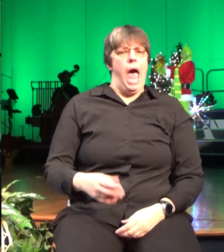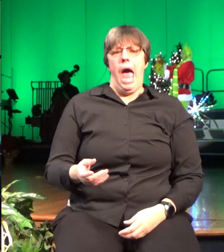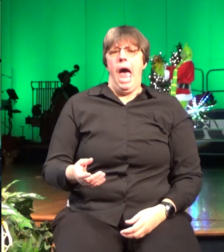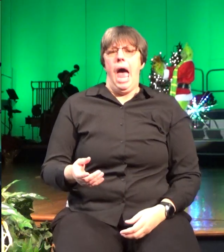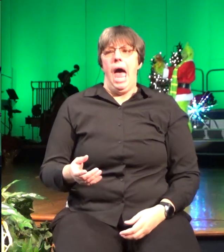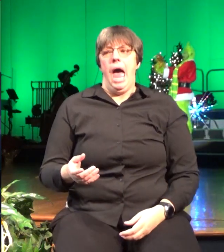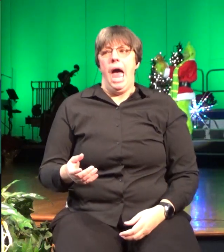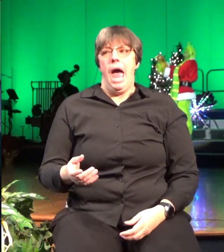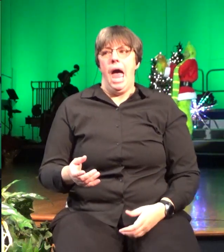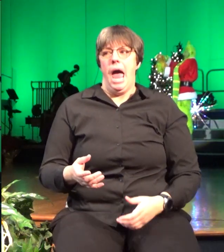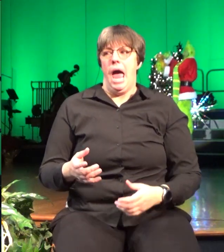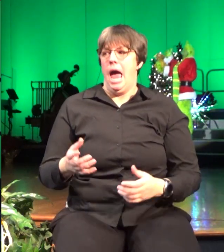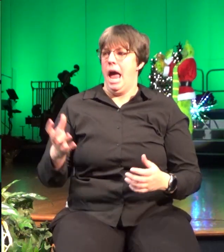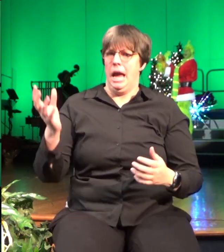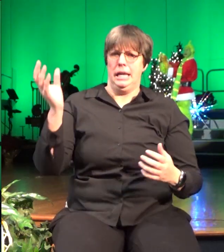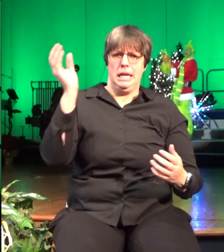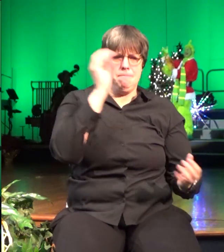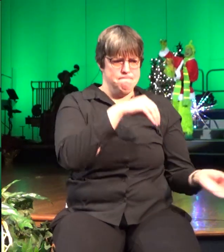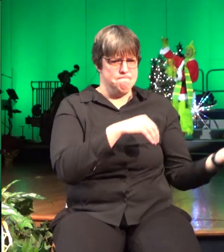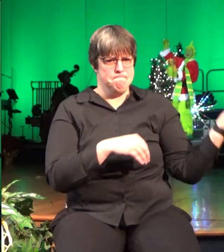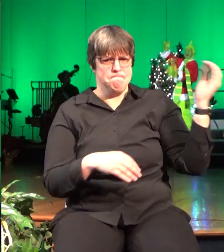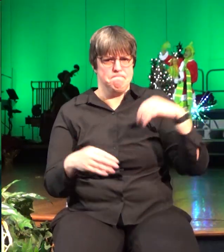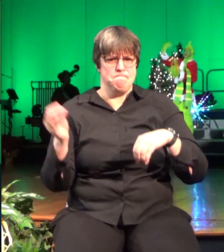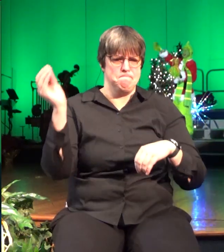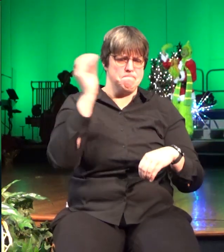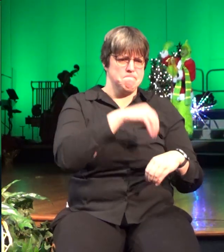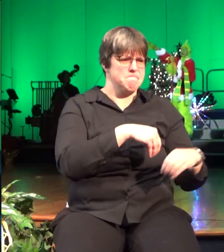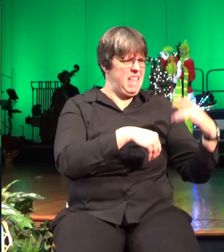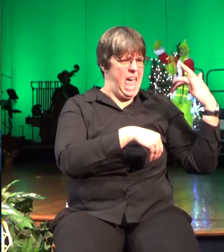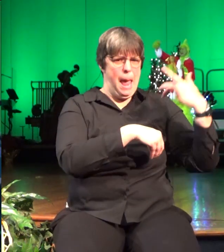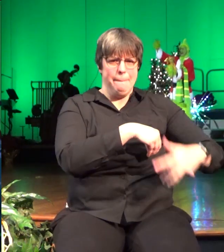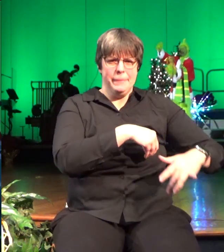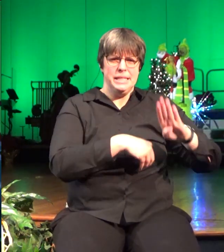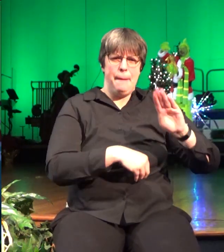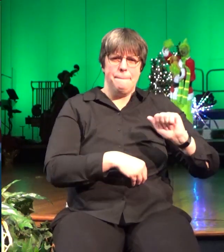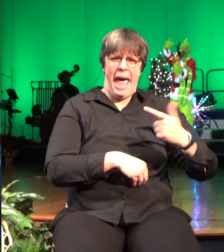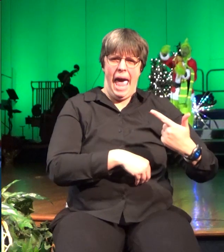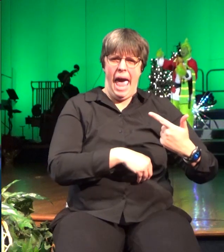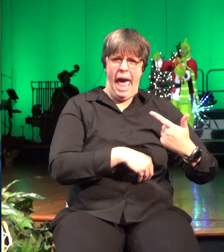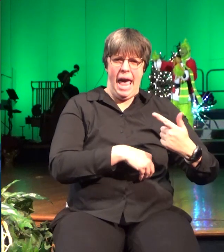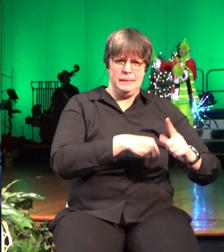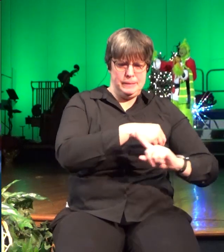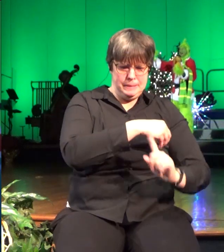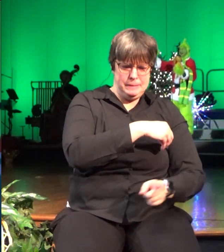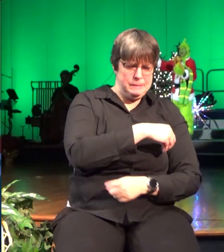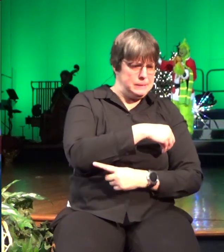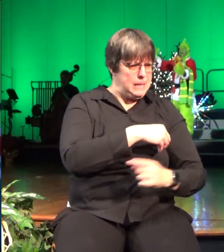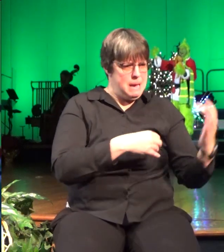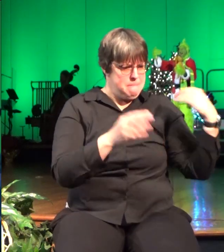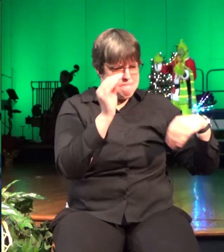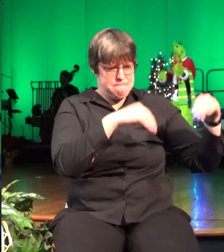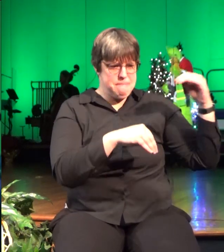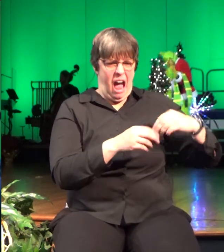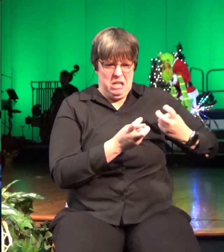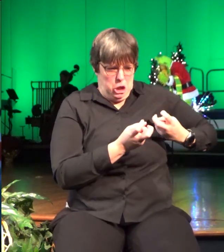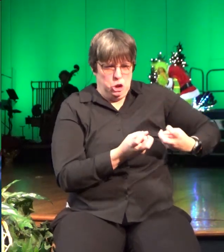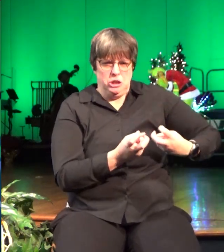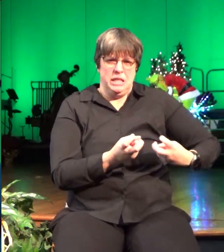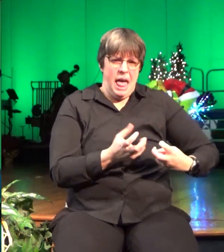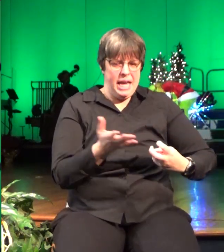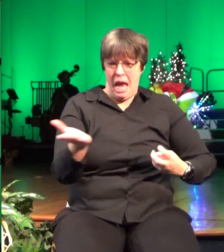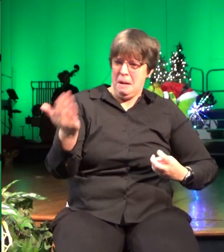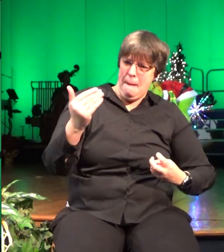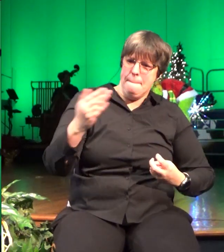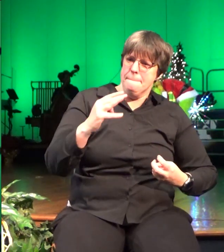some bags and some old empty sacks on a ramshackle sleigh, and he hitched up